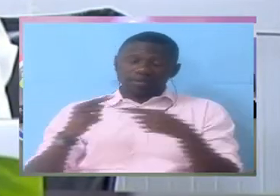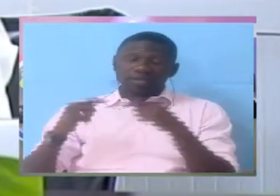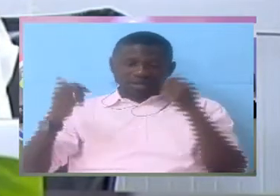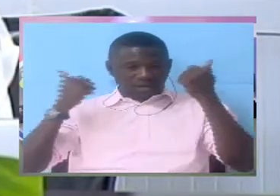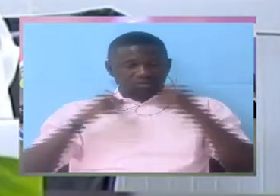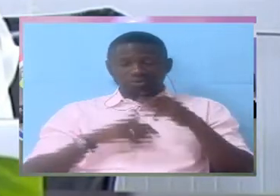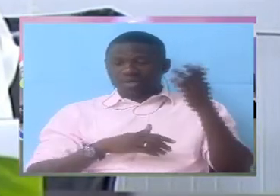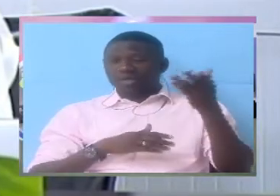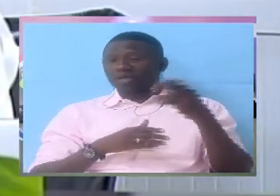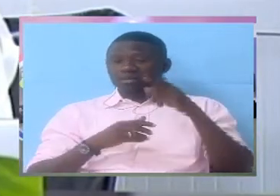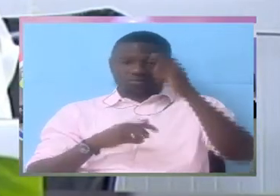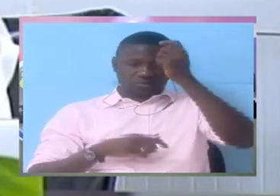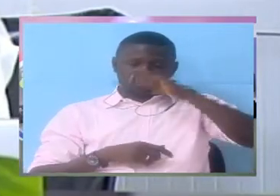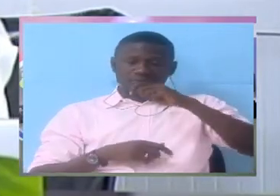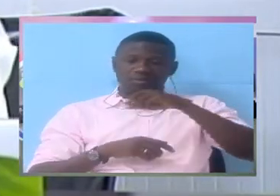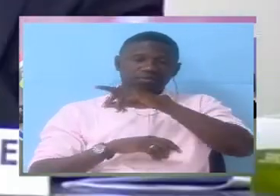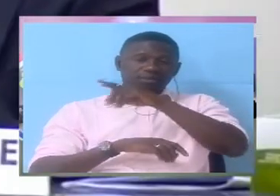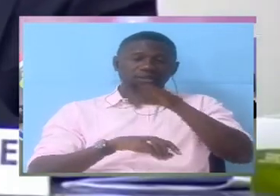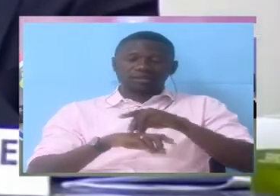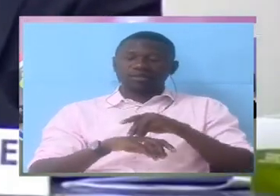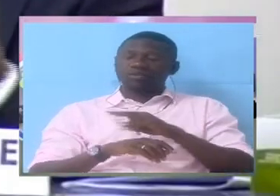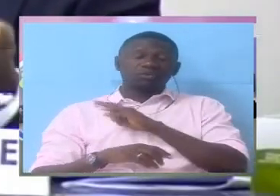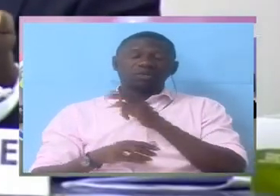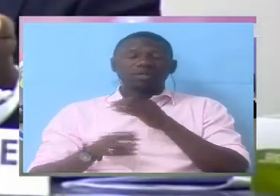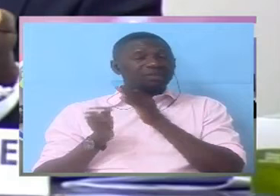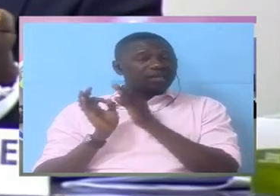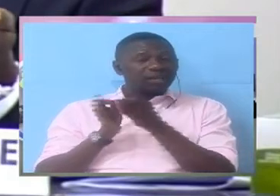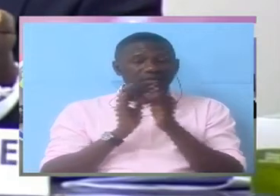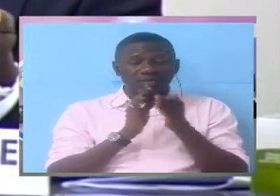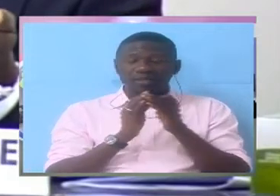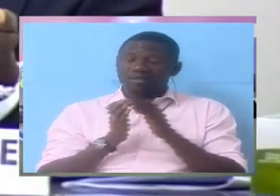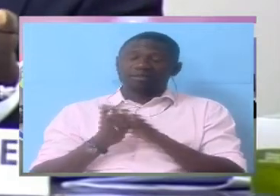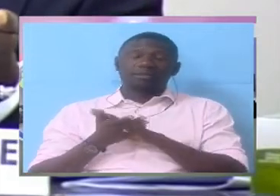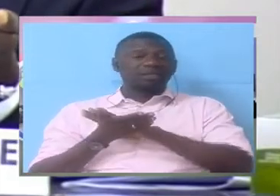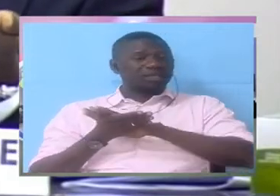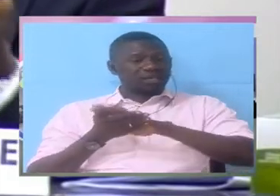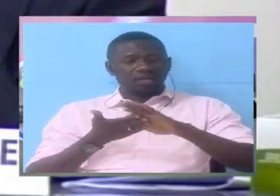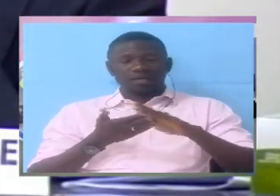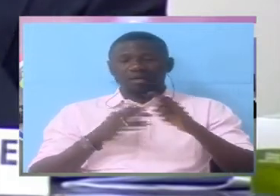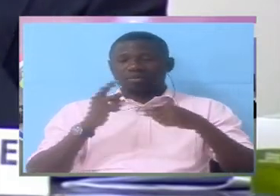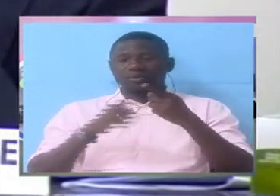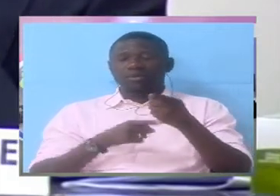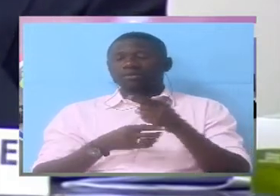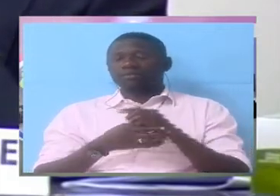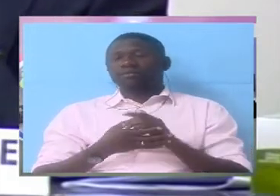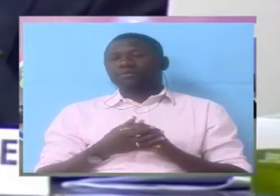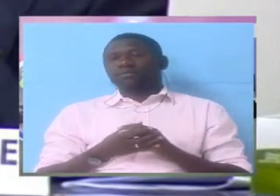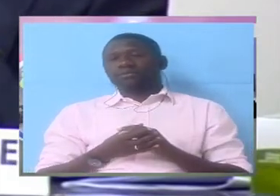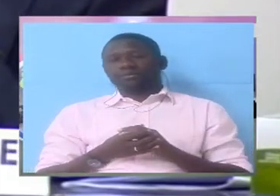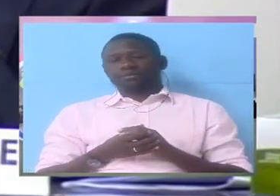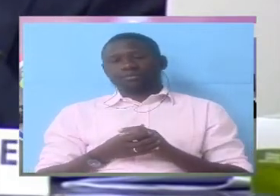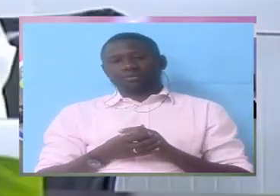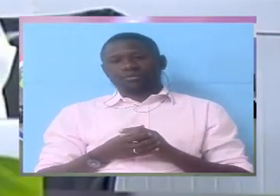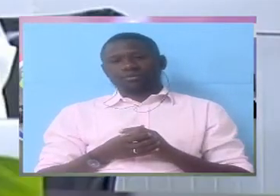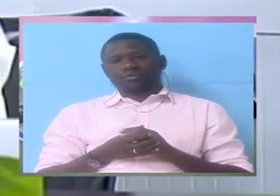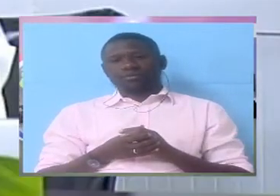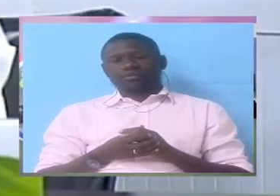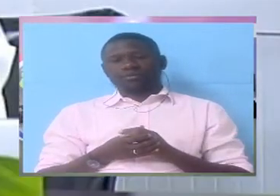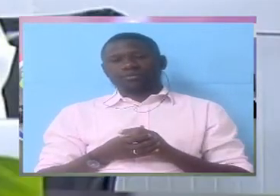fongofolo. You did not even describe a confrontation. All